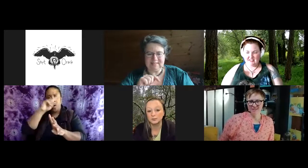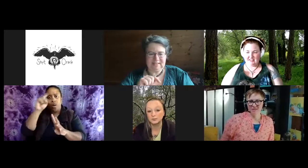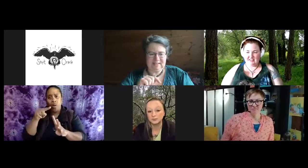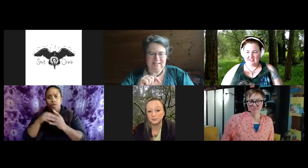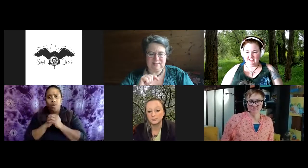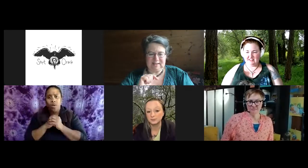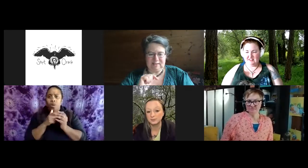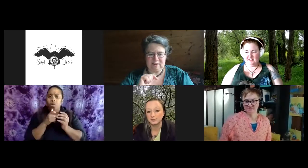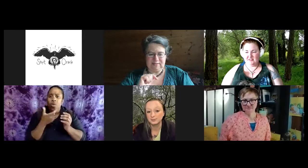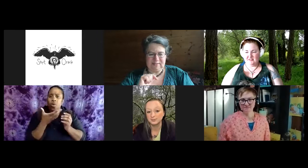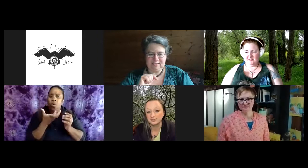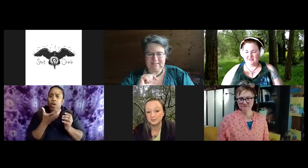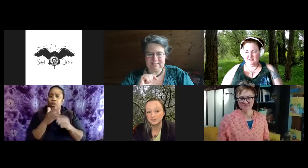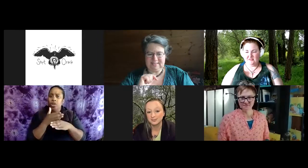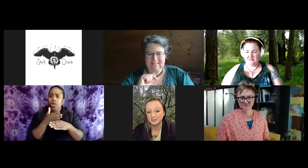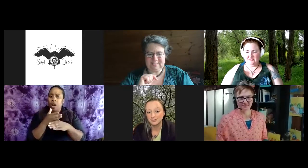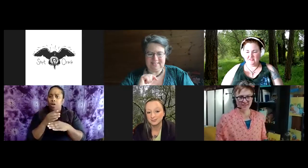else? So I'm going to cut you off.